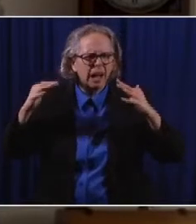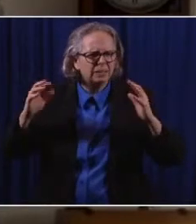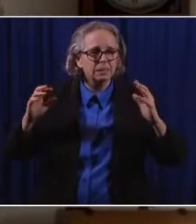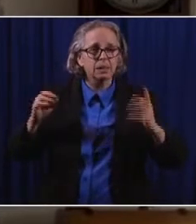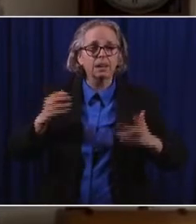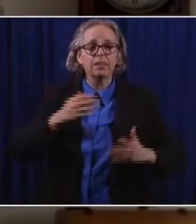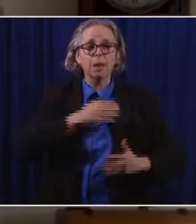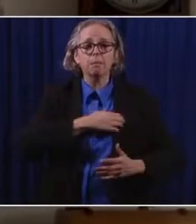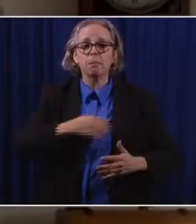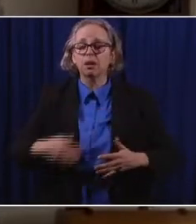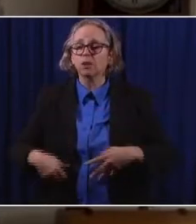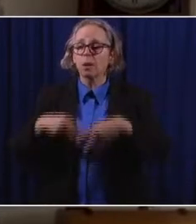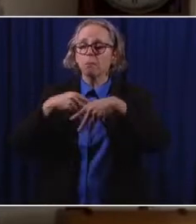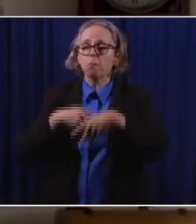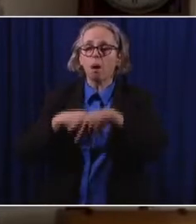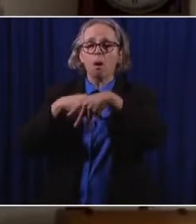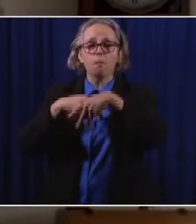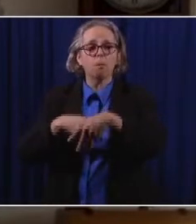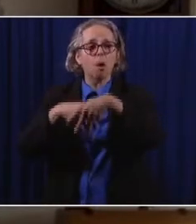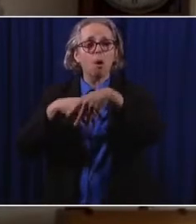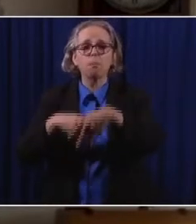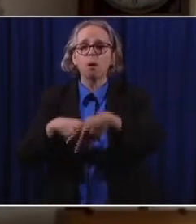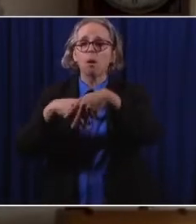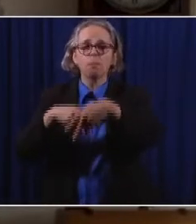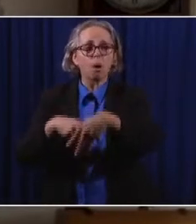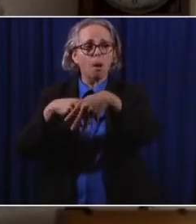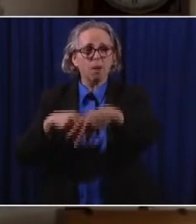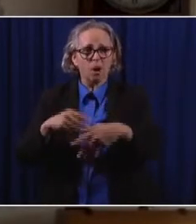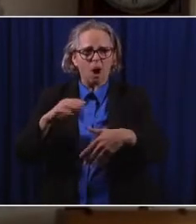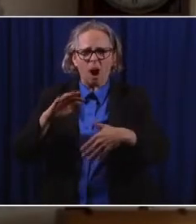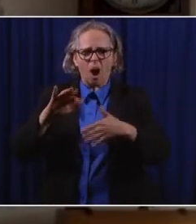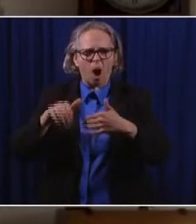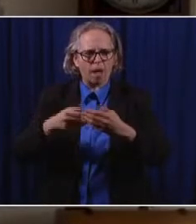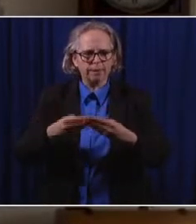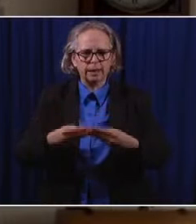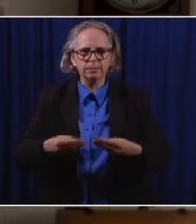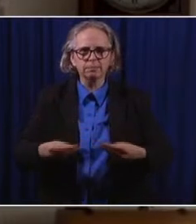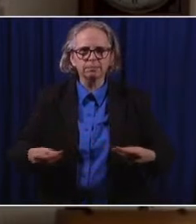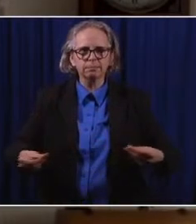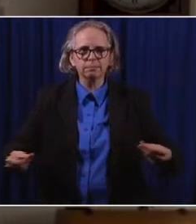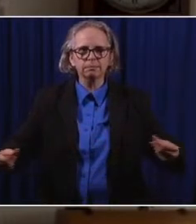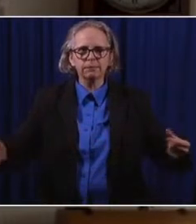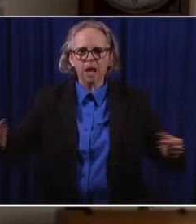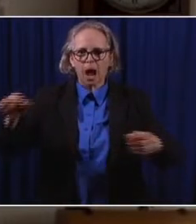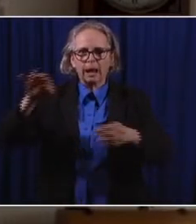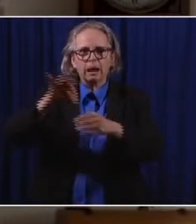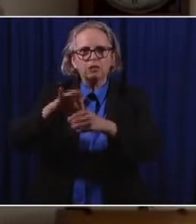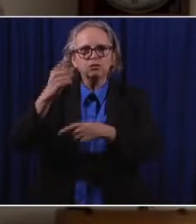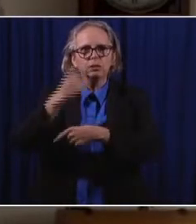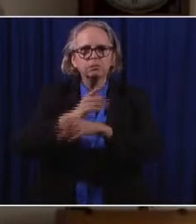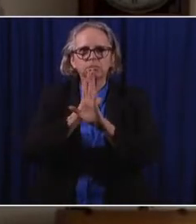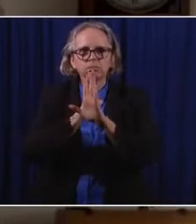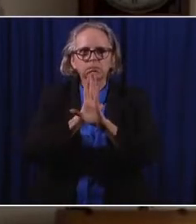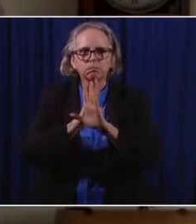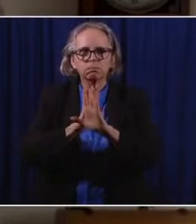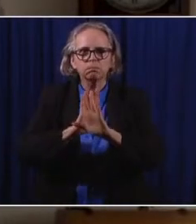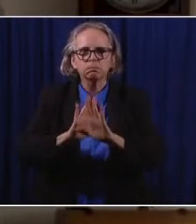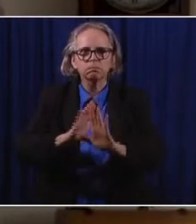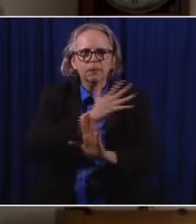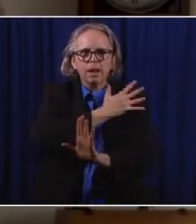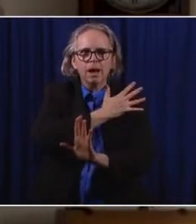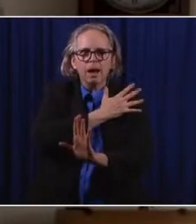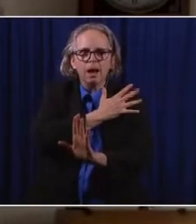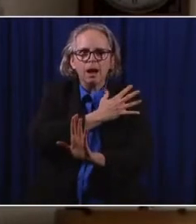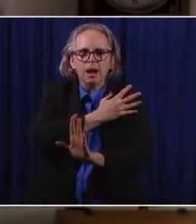of the long fall campaign fade on Election Day. All the planning is over, all effort spent. Now the candidates